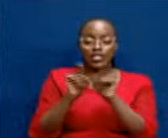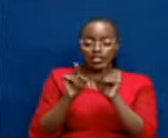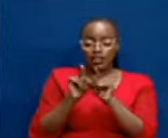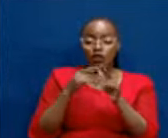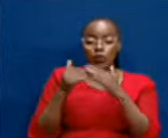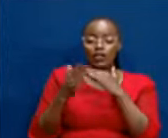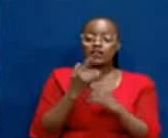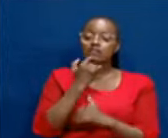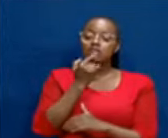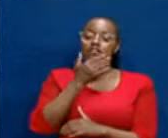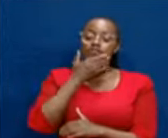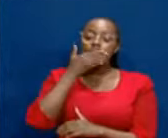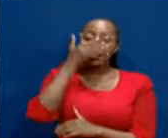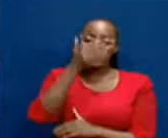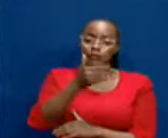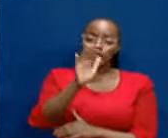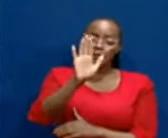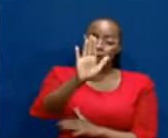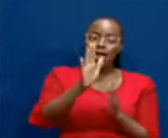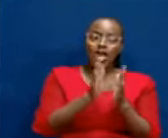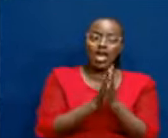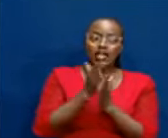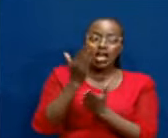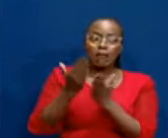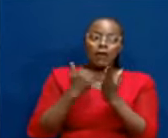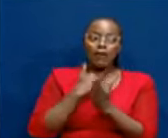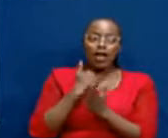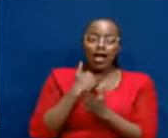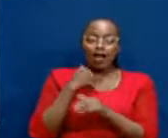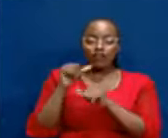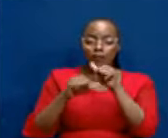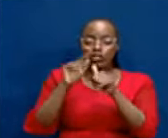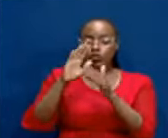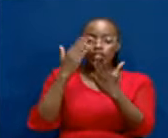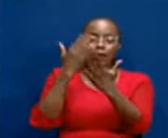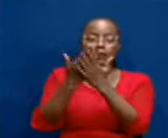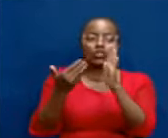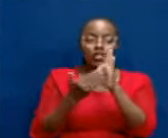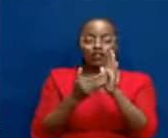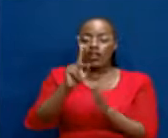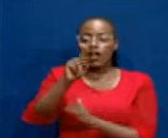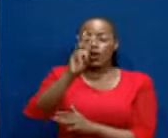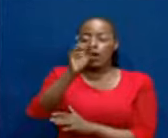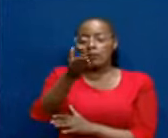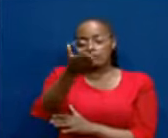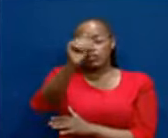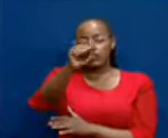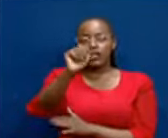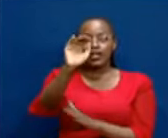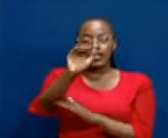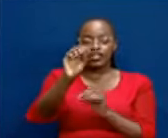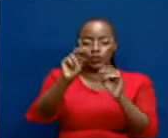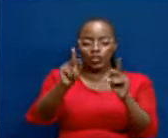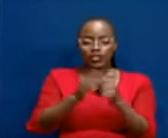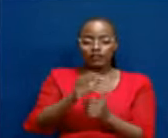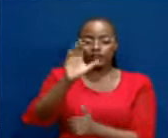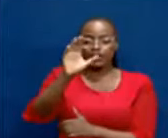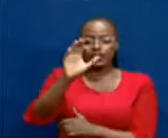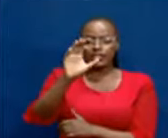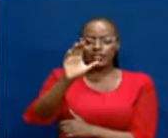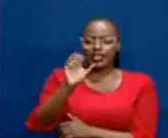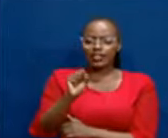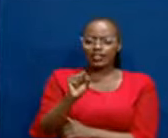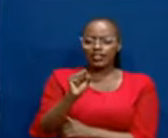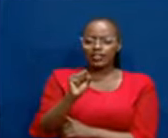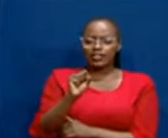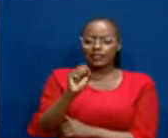he said, your response, and what he perhaps may have about your submissions here. Yes, Kwame. All right, CS Hinga,